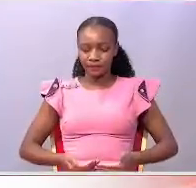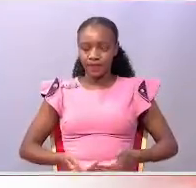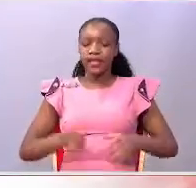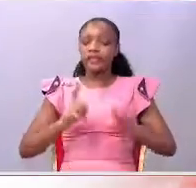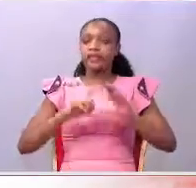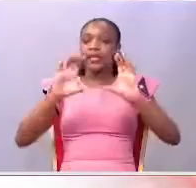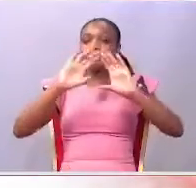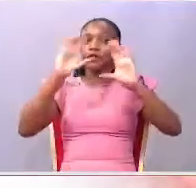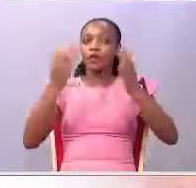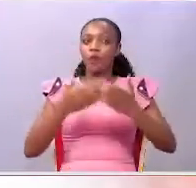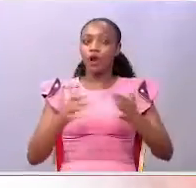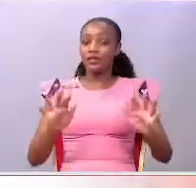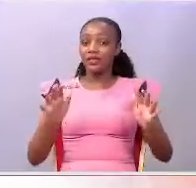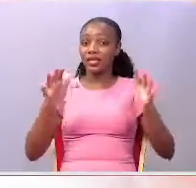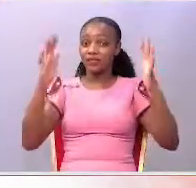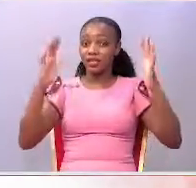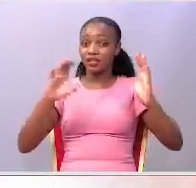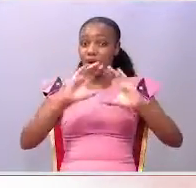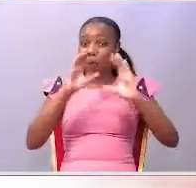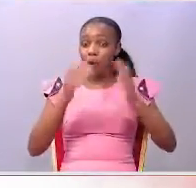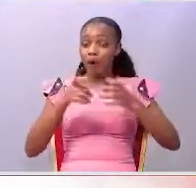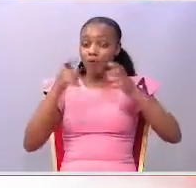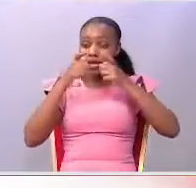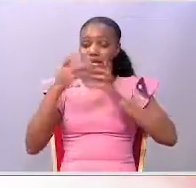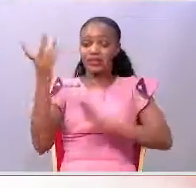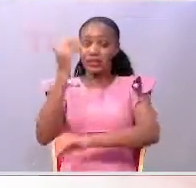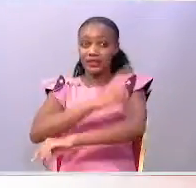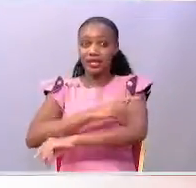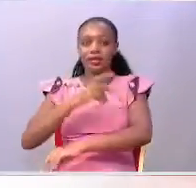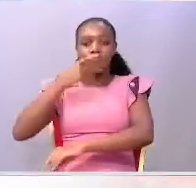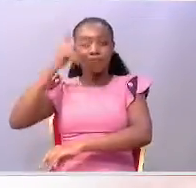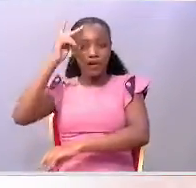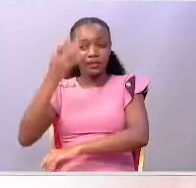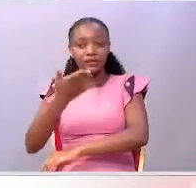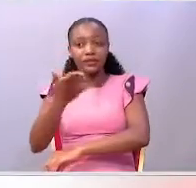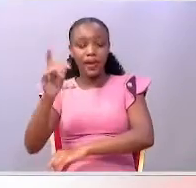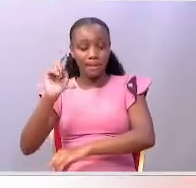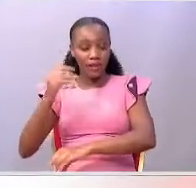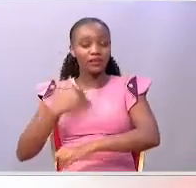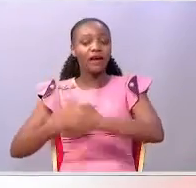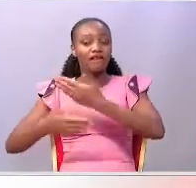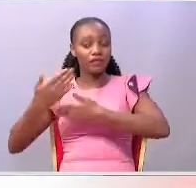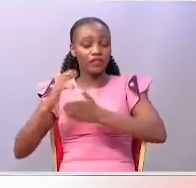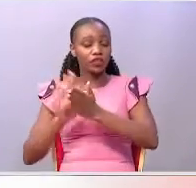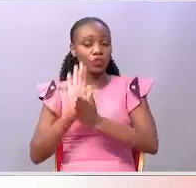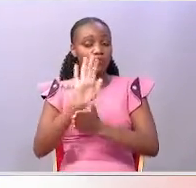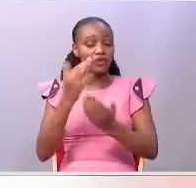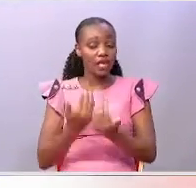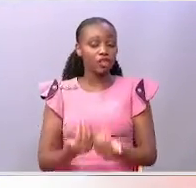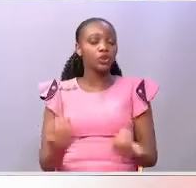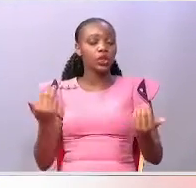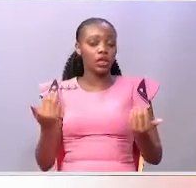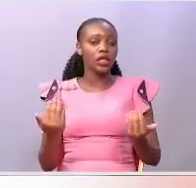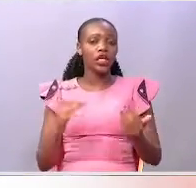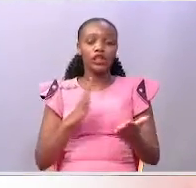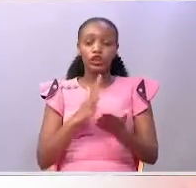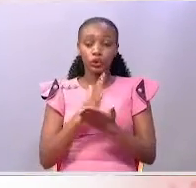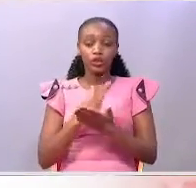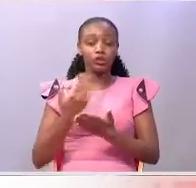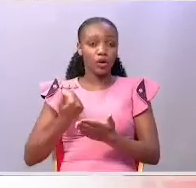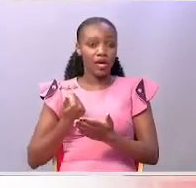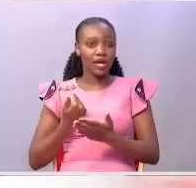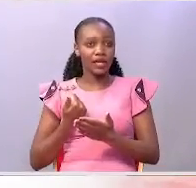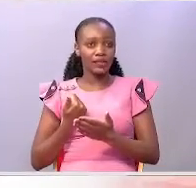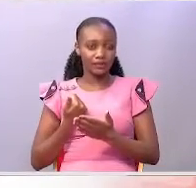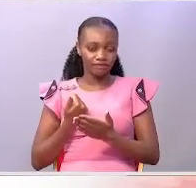world marks World AIDS Day, parents have been urged to have in-depth conversations with their children so as to ensure girls